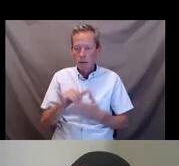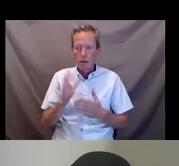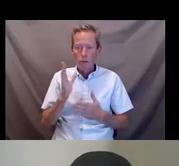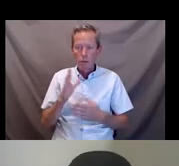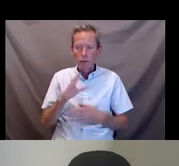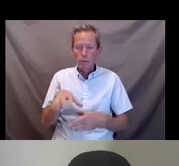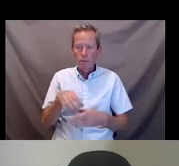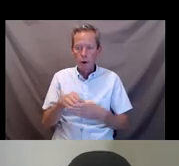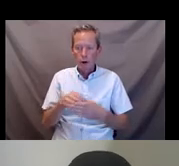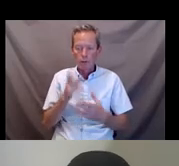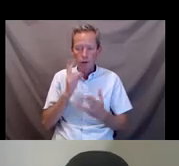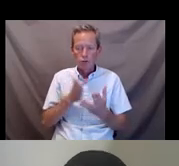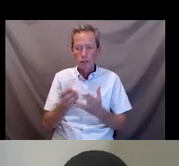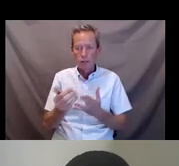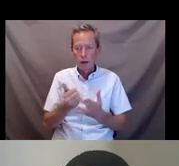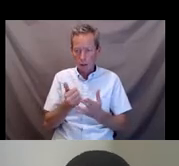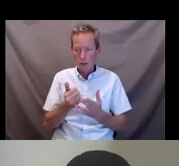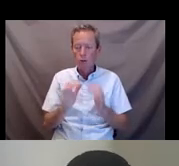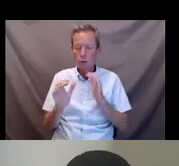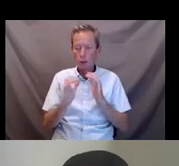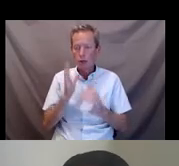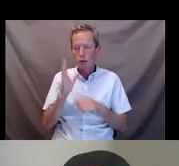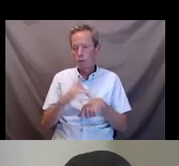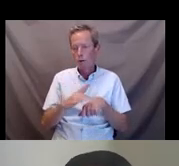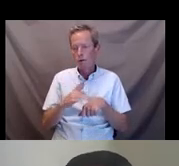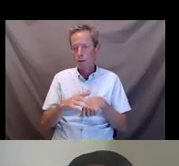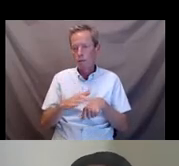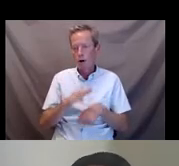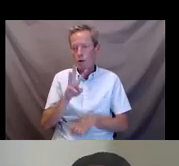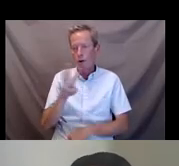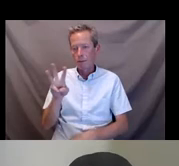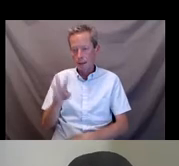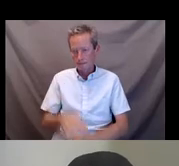the transparent communications that we'll have available on our website.